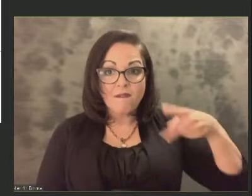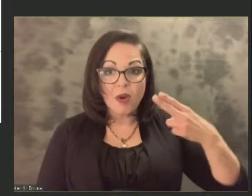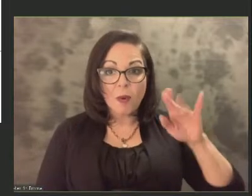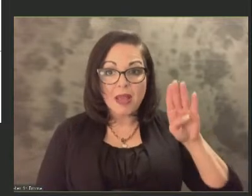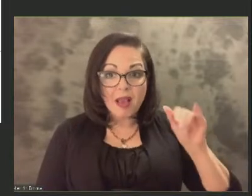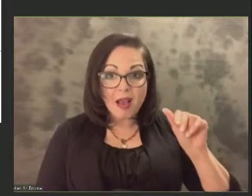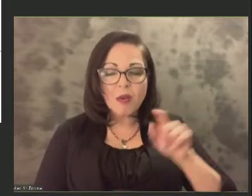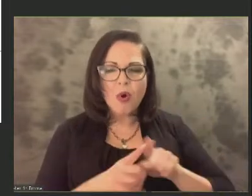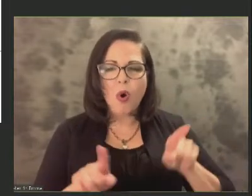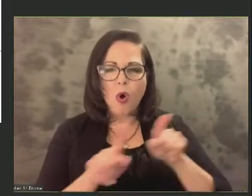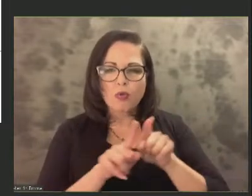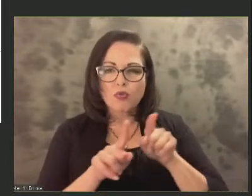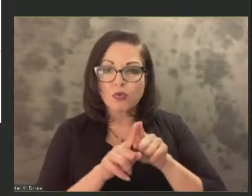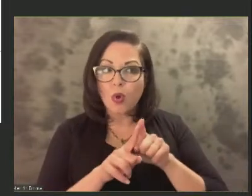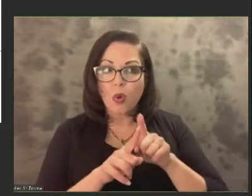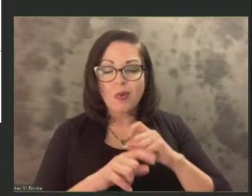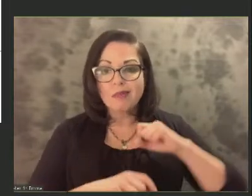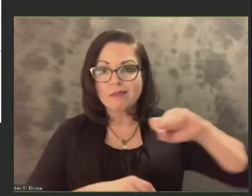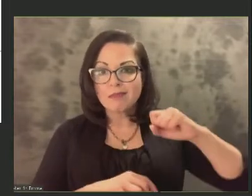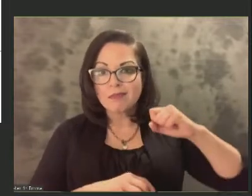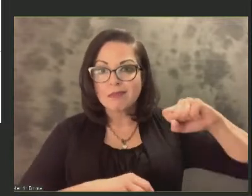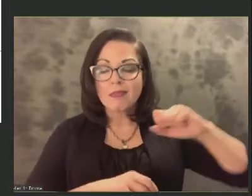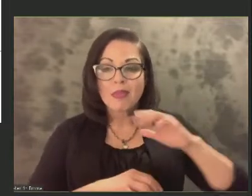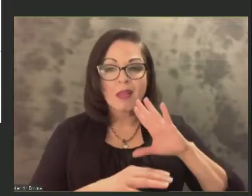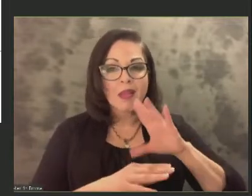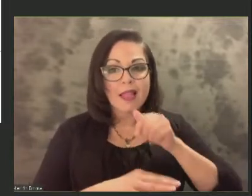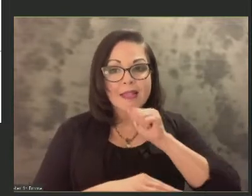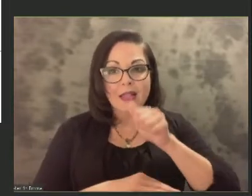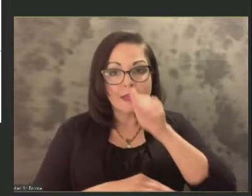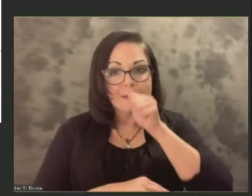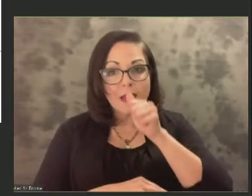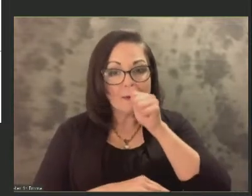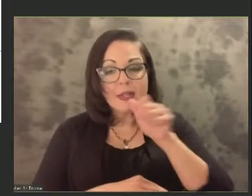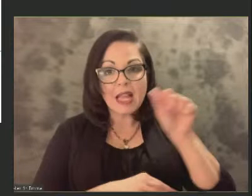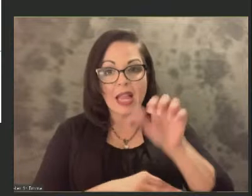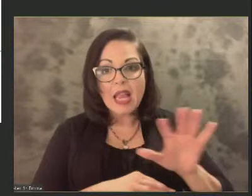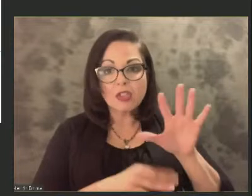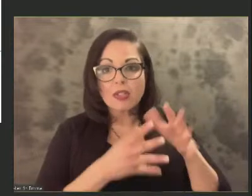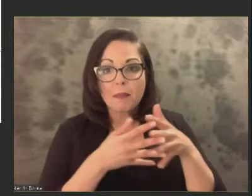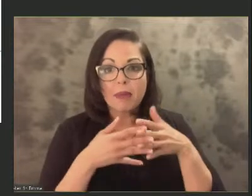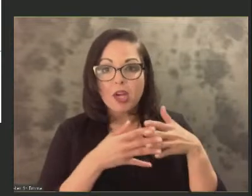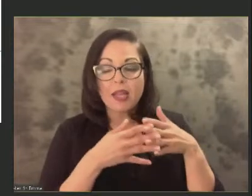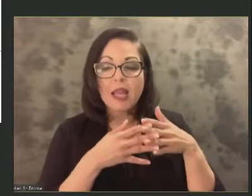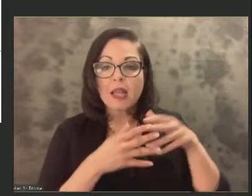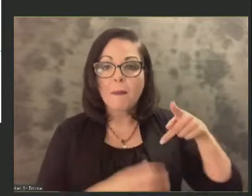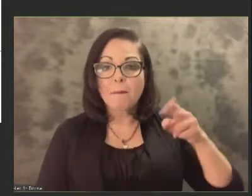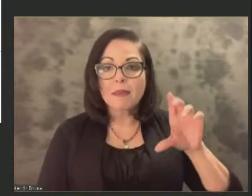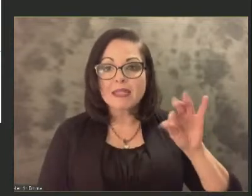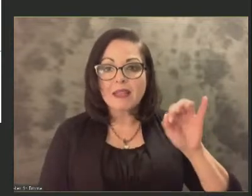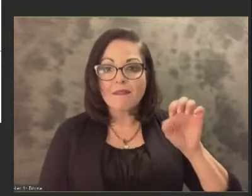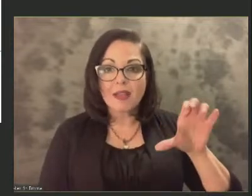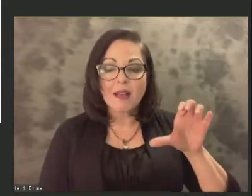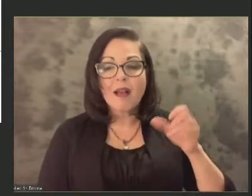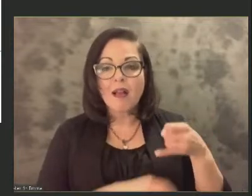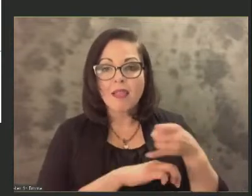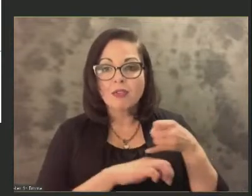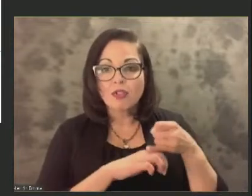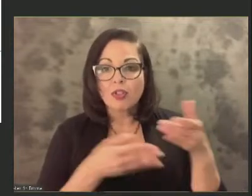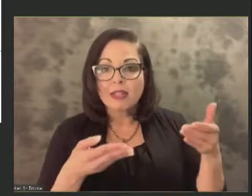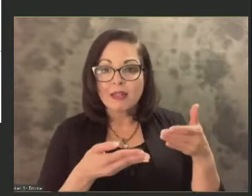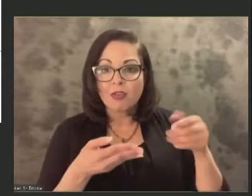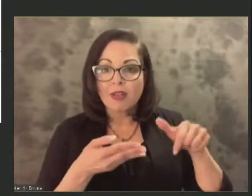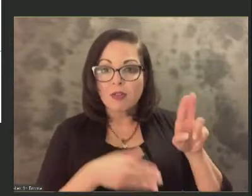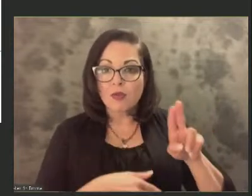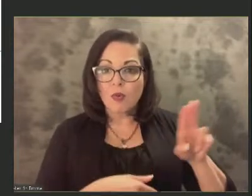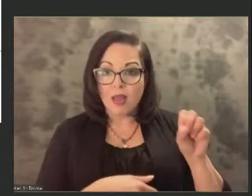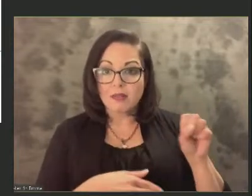the intolerance against our Asian Americans and Pacific Islanders in the United States. There was also